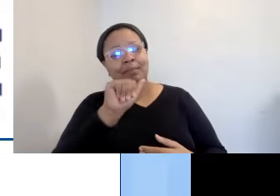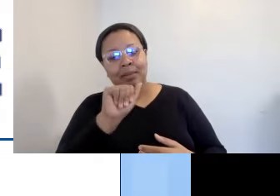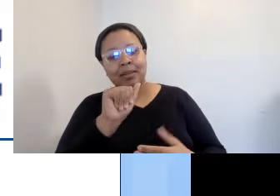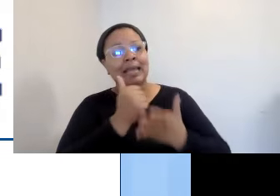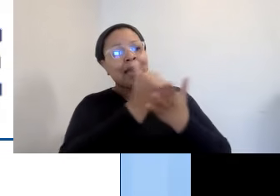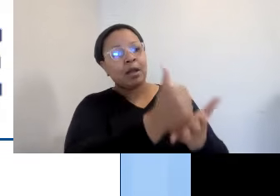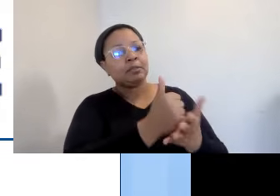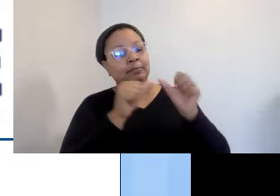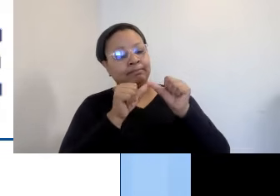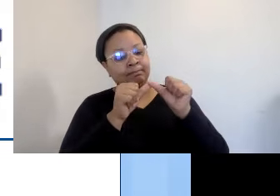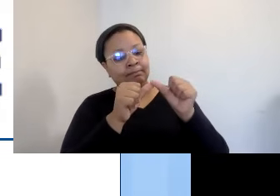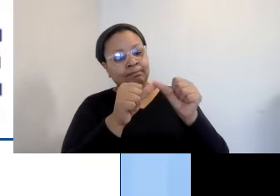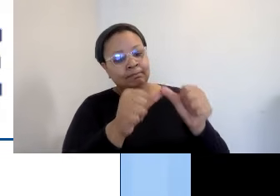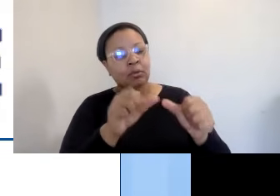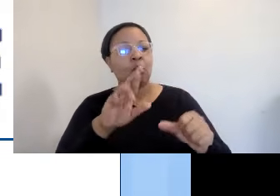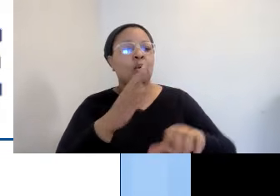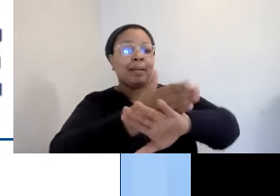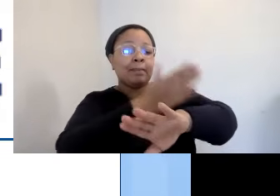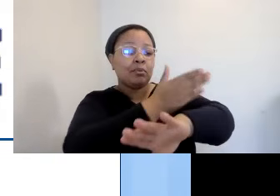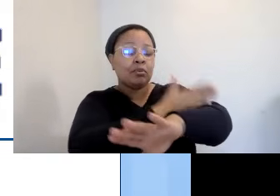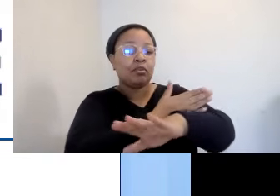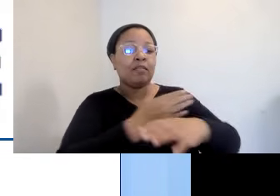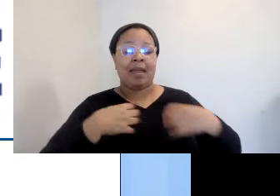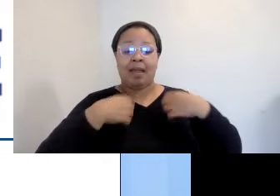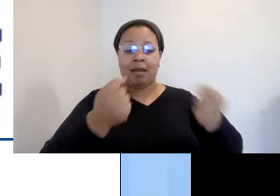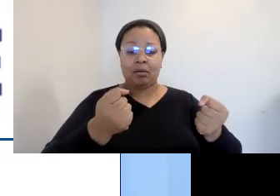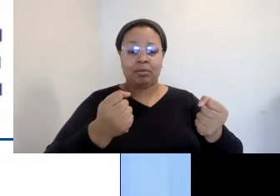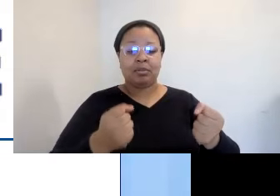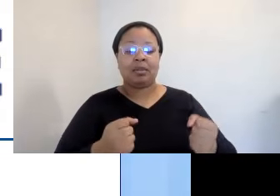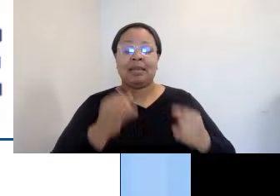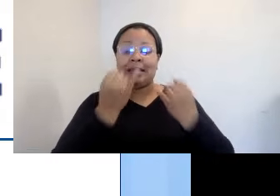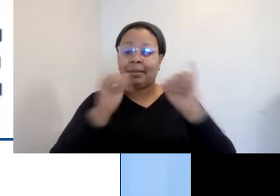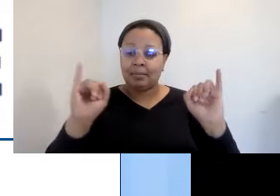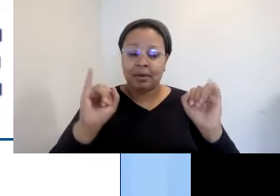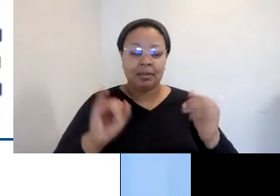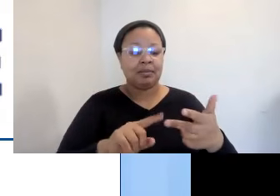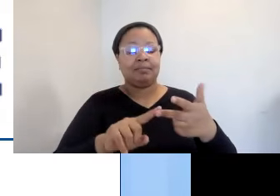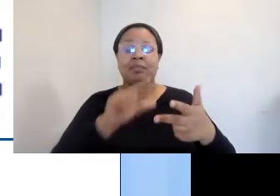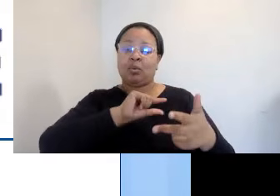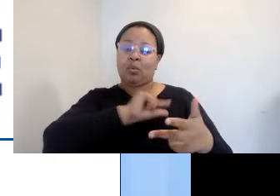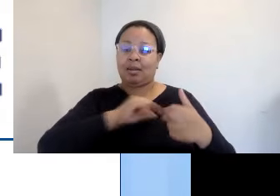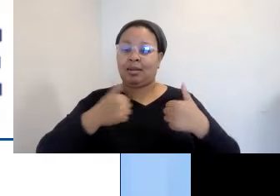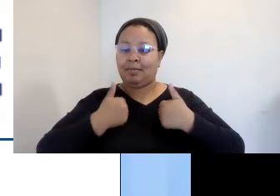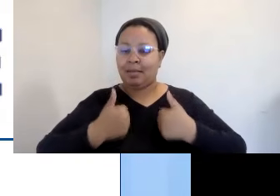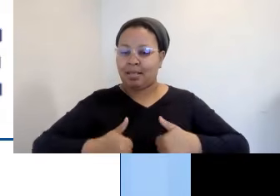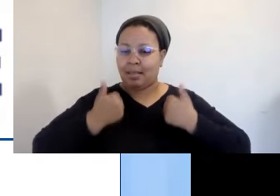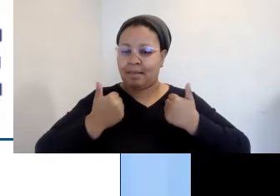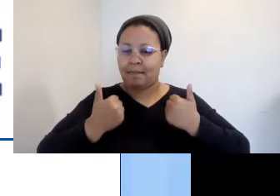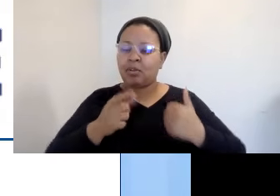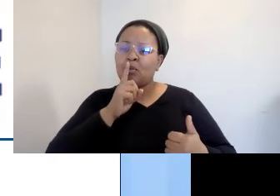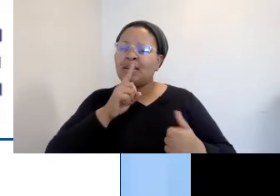to improve his health, independence, and quality of life. So it's really just anything,